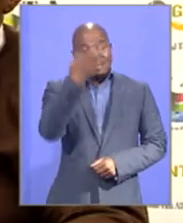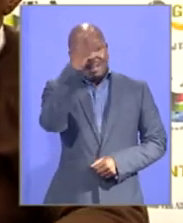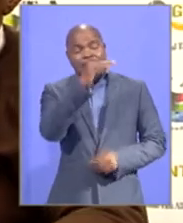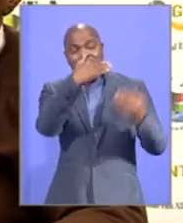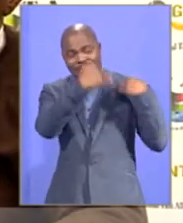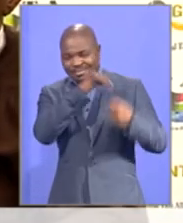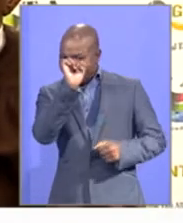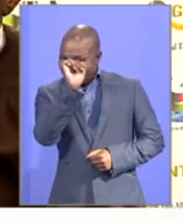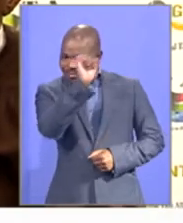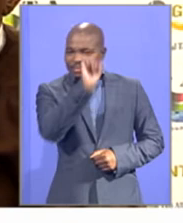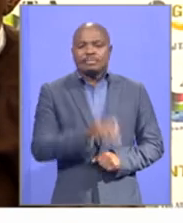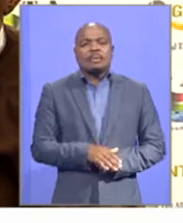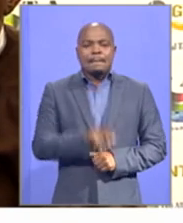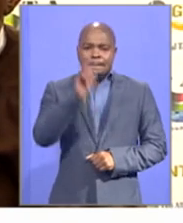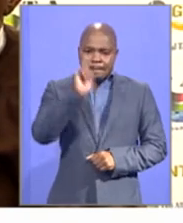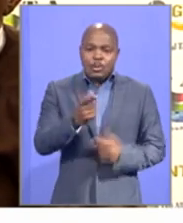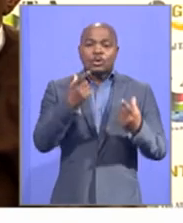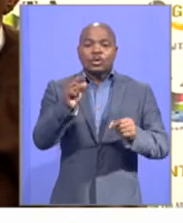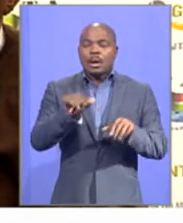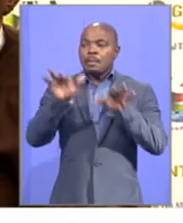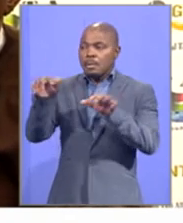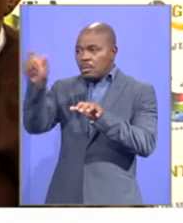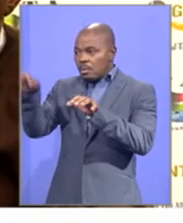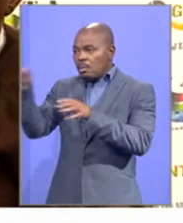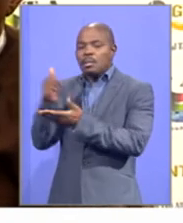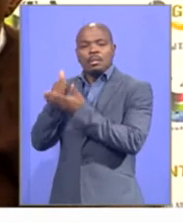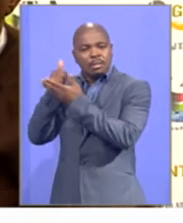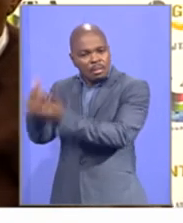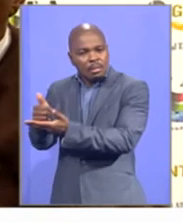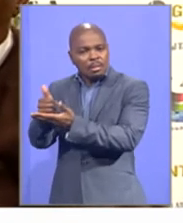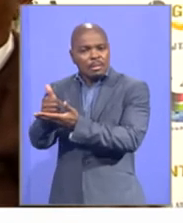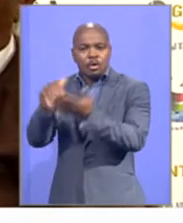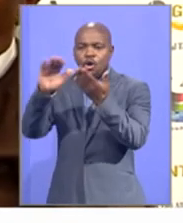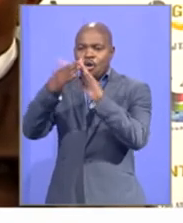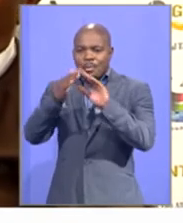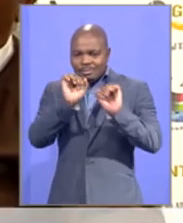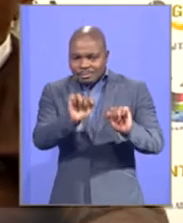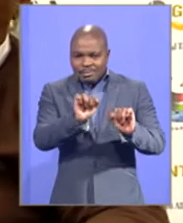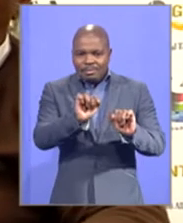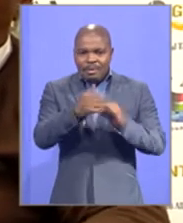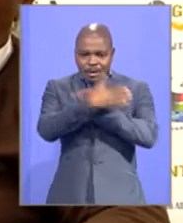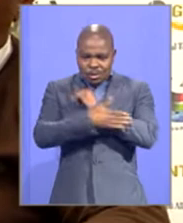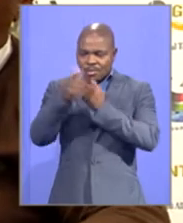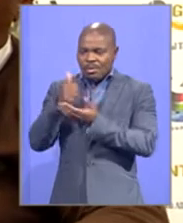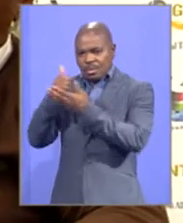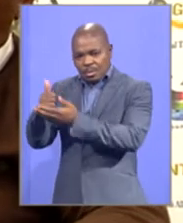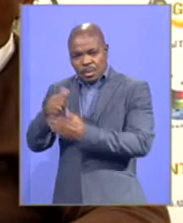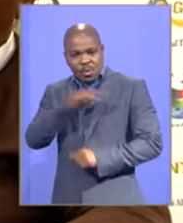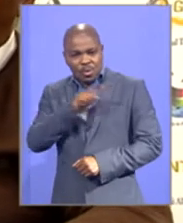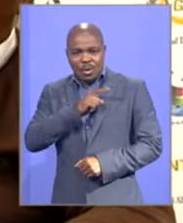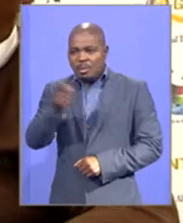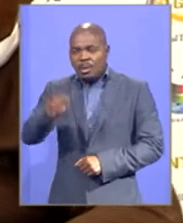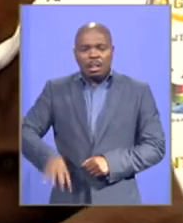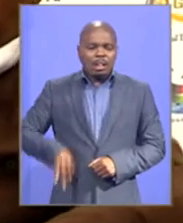e thuse bapagami o banga ba yona badudi ba yona gore ba pagame ka gore badudi ba ga ba tshwana